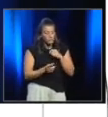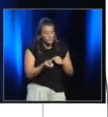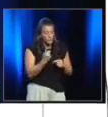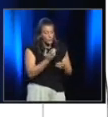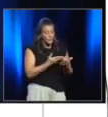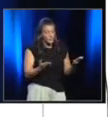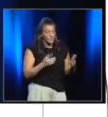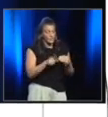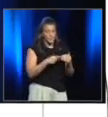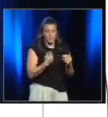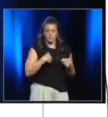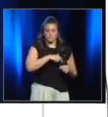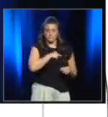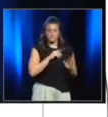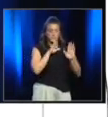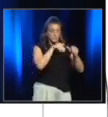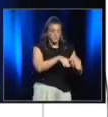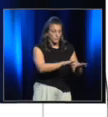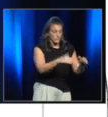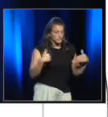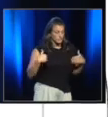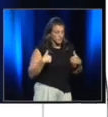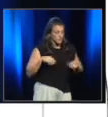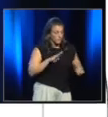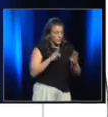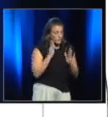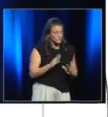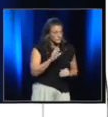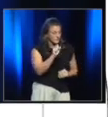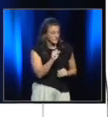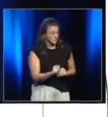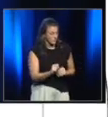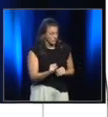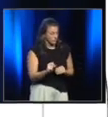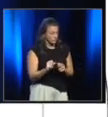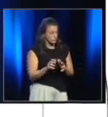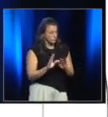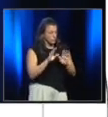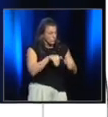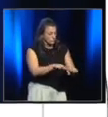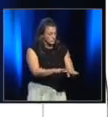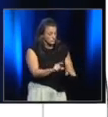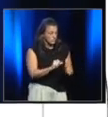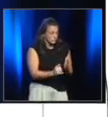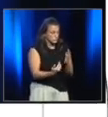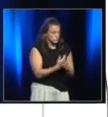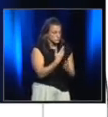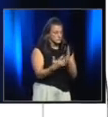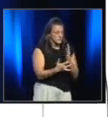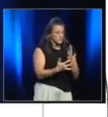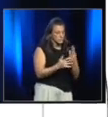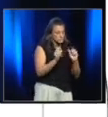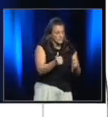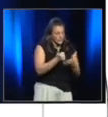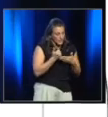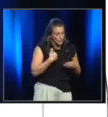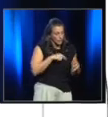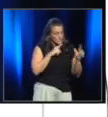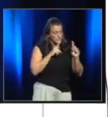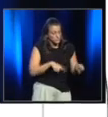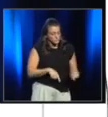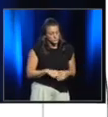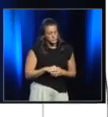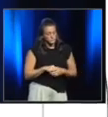marine mammal biologist, particularly in the Southern Ocean, it means that you're an early adopter of new technologies that are going to help you answer some of these questions that you've been struggling